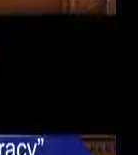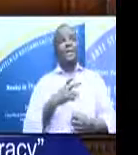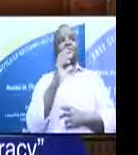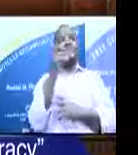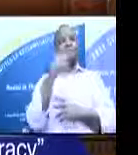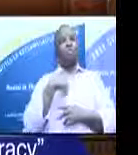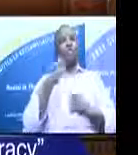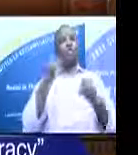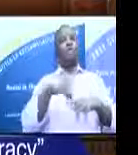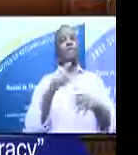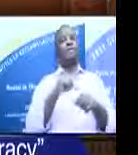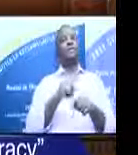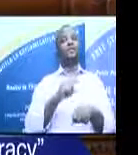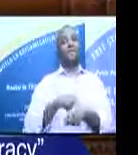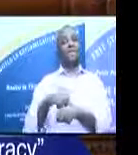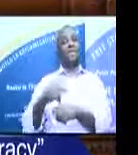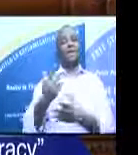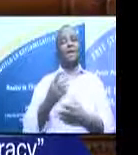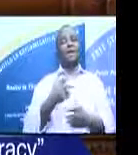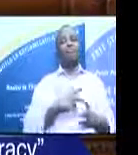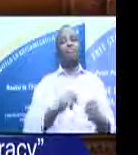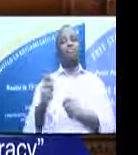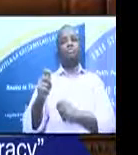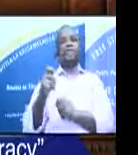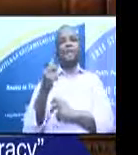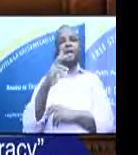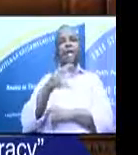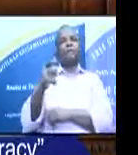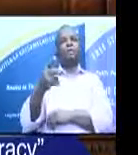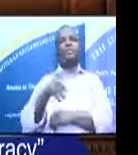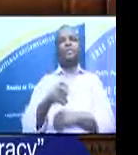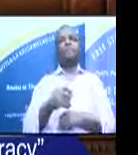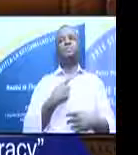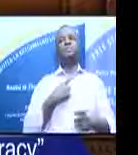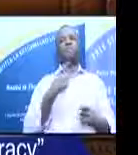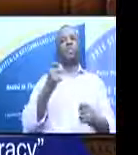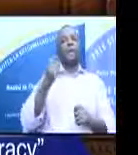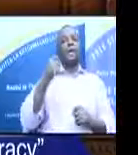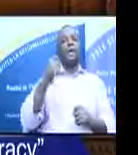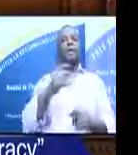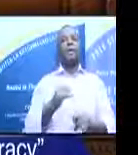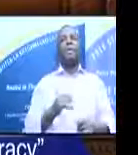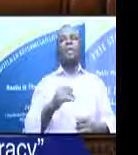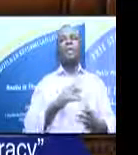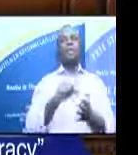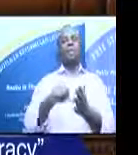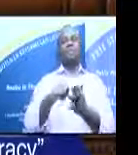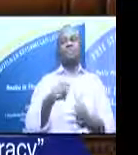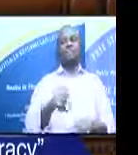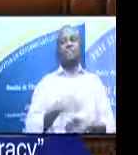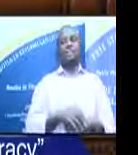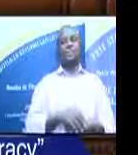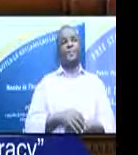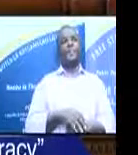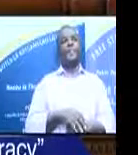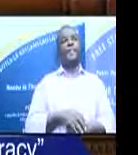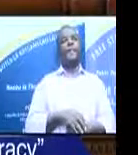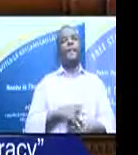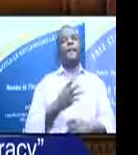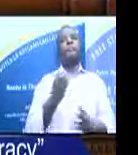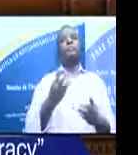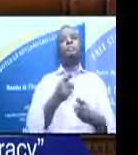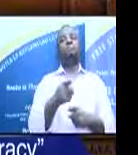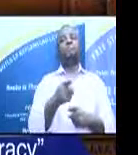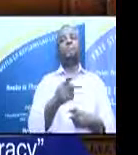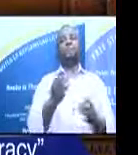in the Free State to other provinces due to this negligence. Madam Speaker, these people are not